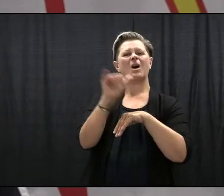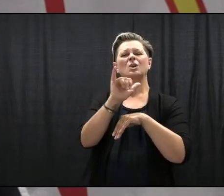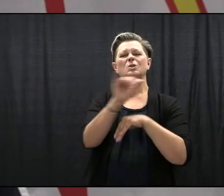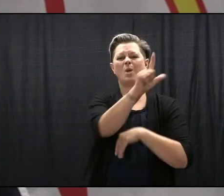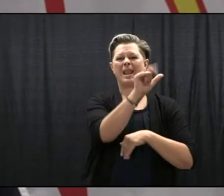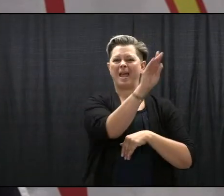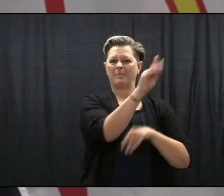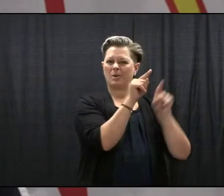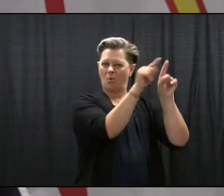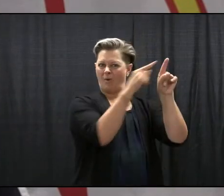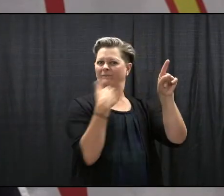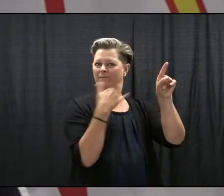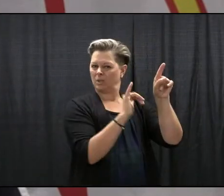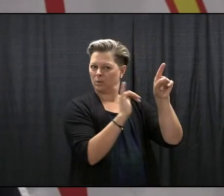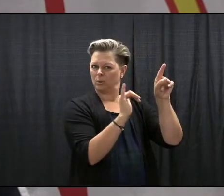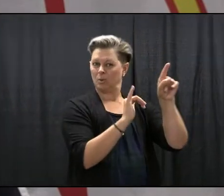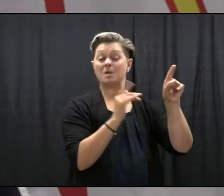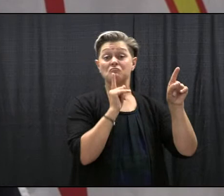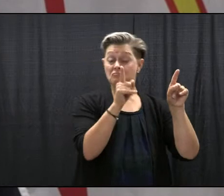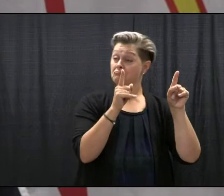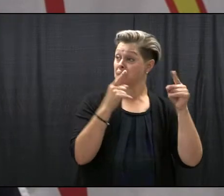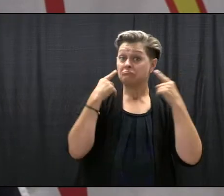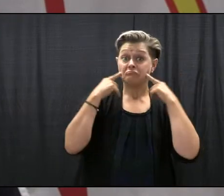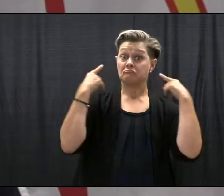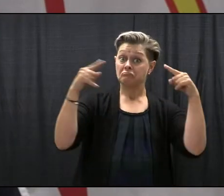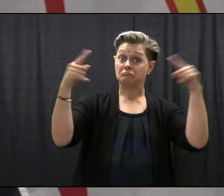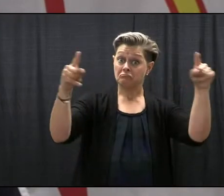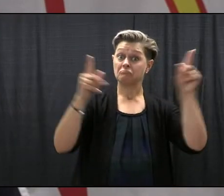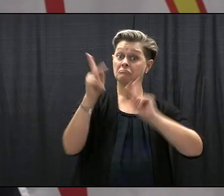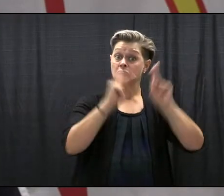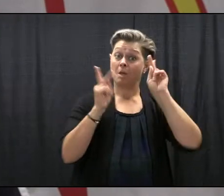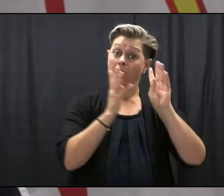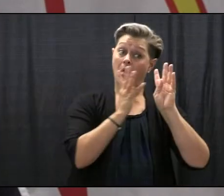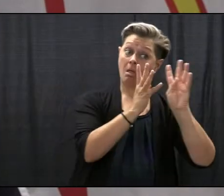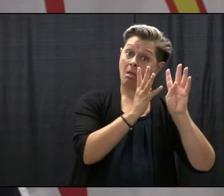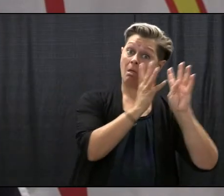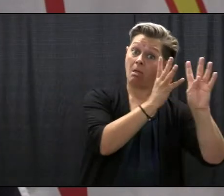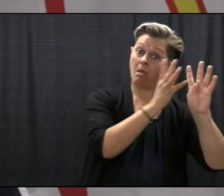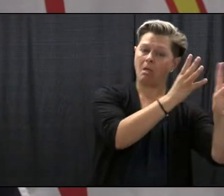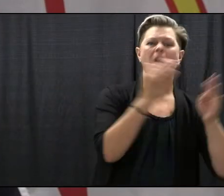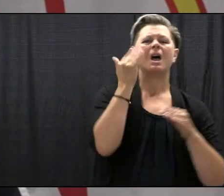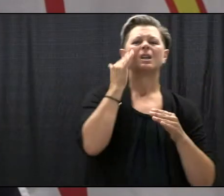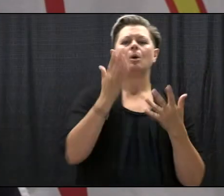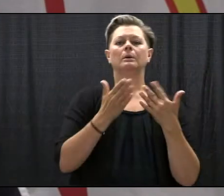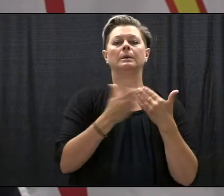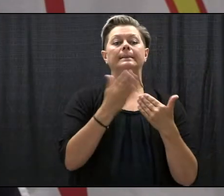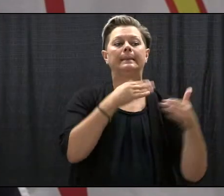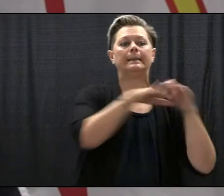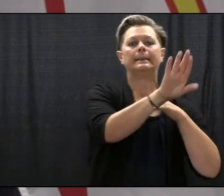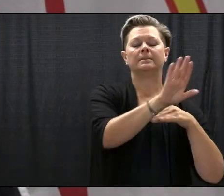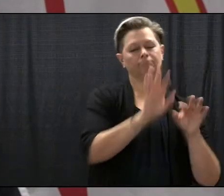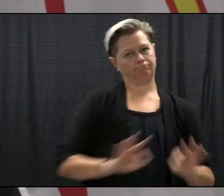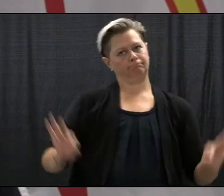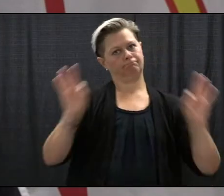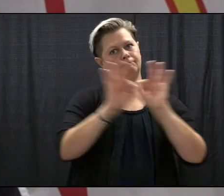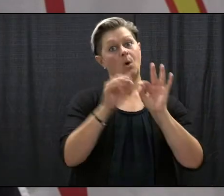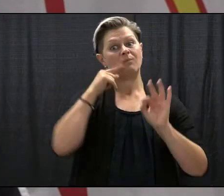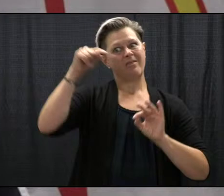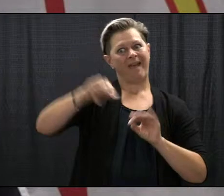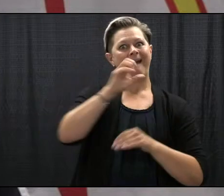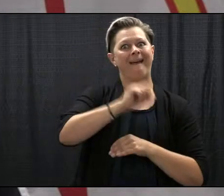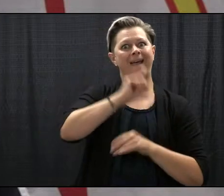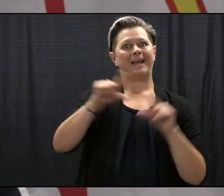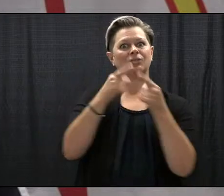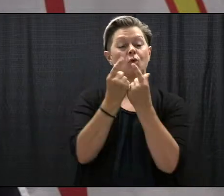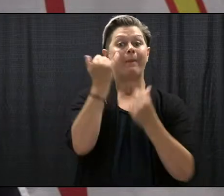fairly successful with getting people in. We know that convenience is really important, and especially in this age group. So we're certainly